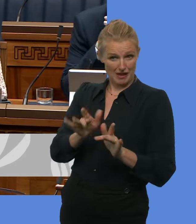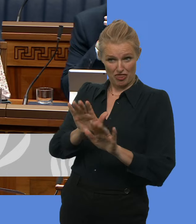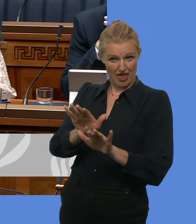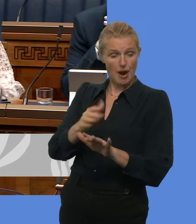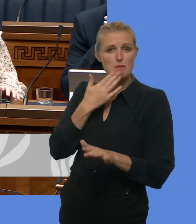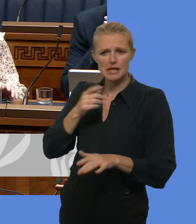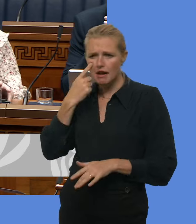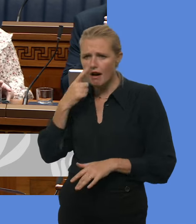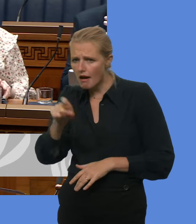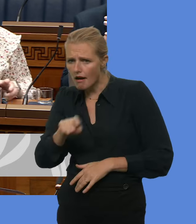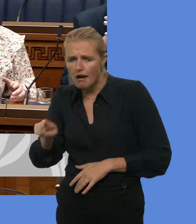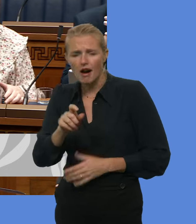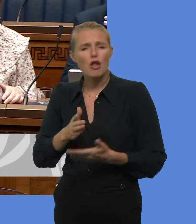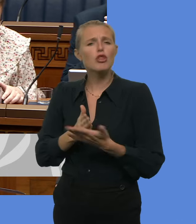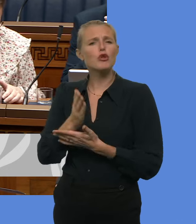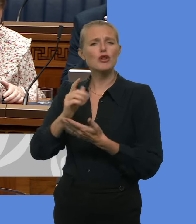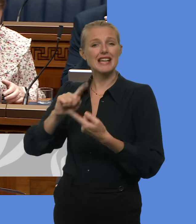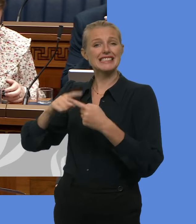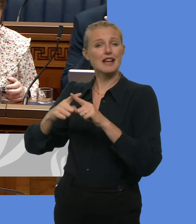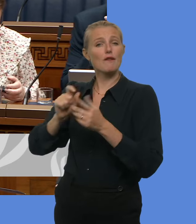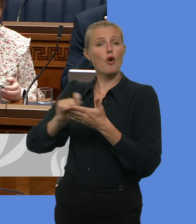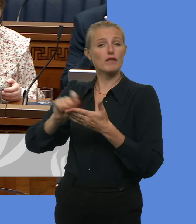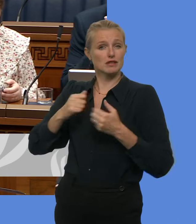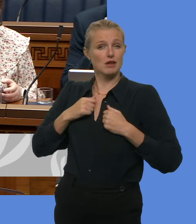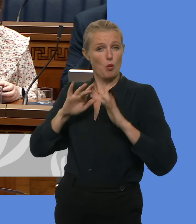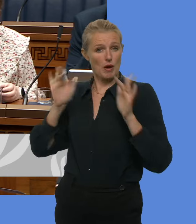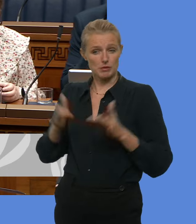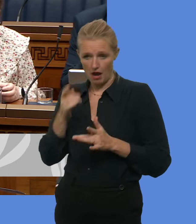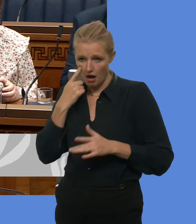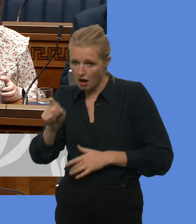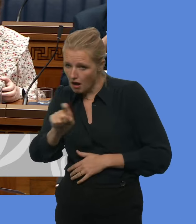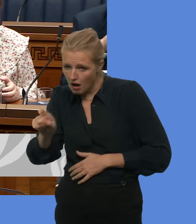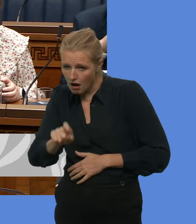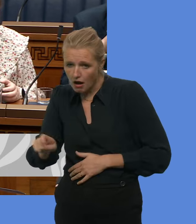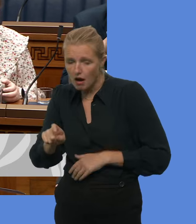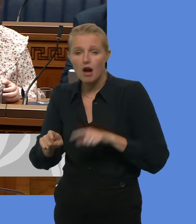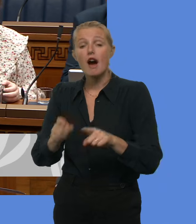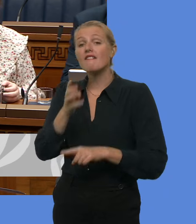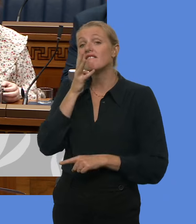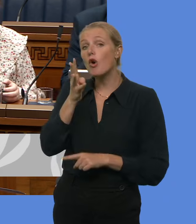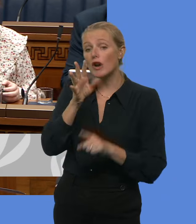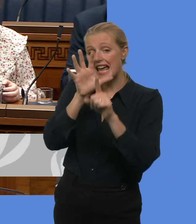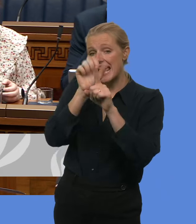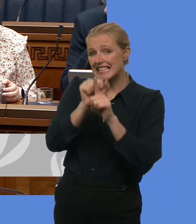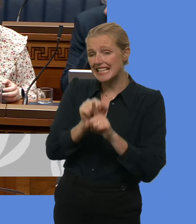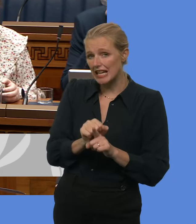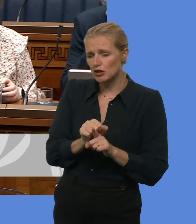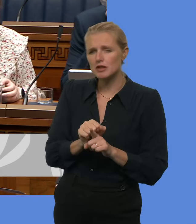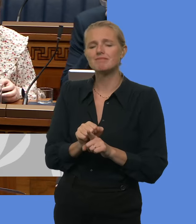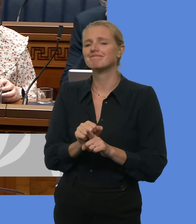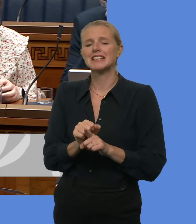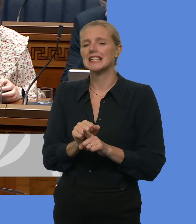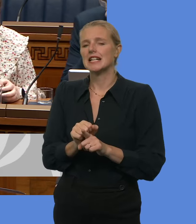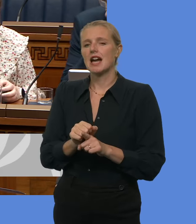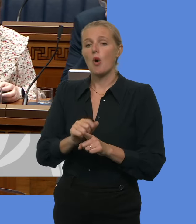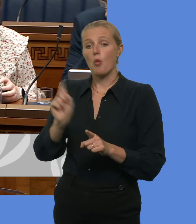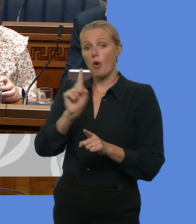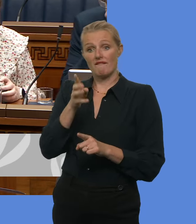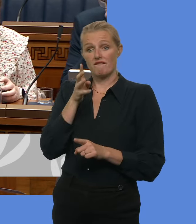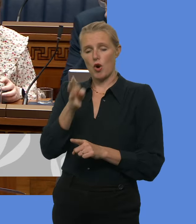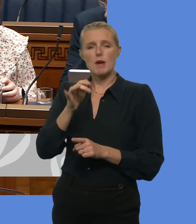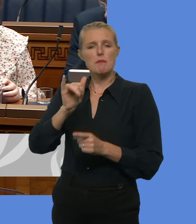go on through the Executive Office website. Now, there may be some amendment made to what those indicators are, depending on the outcome of the programme for